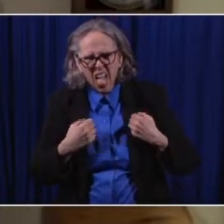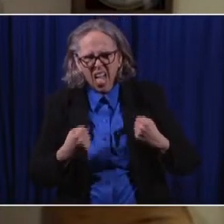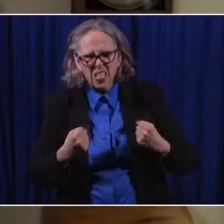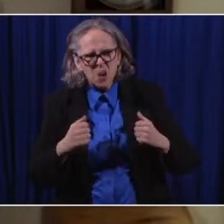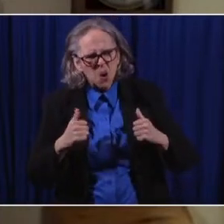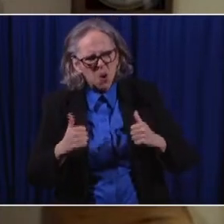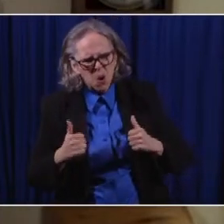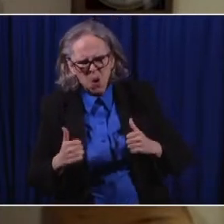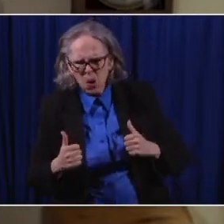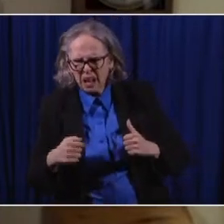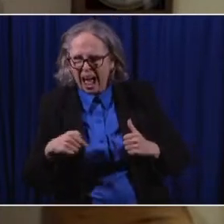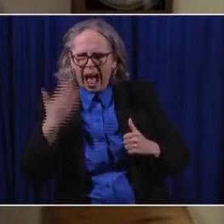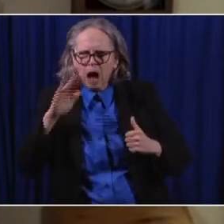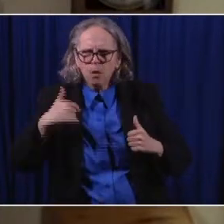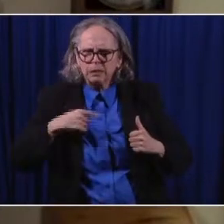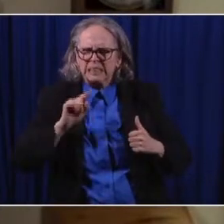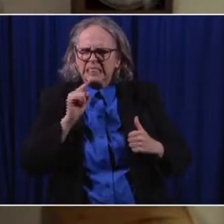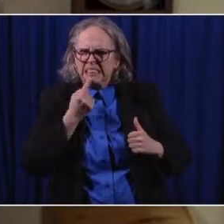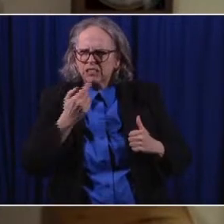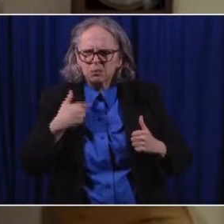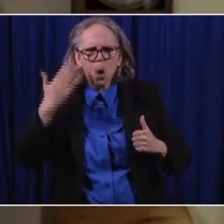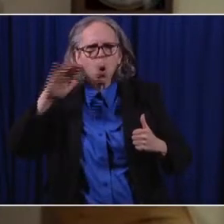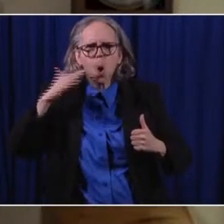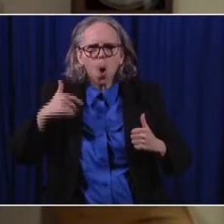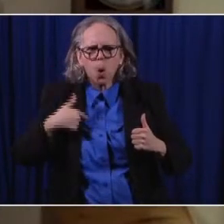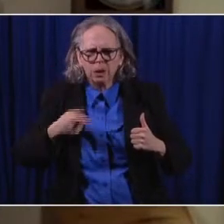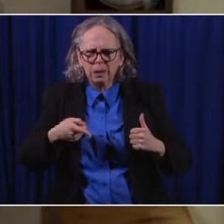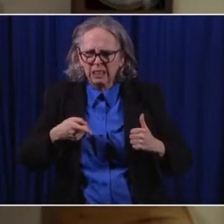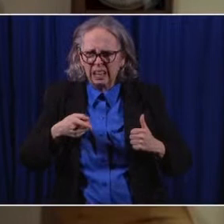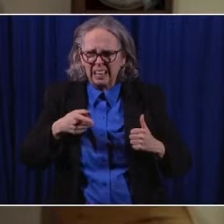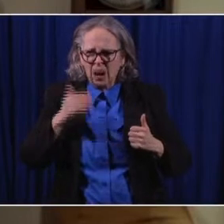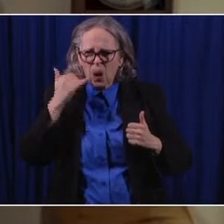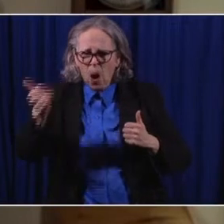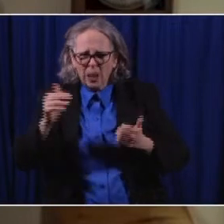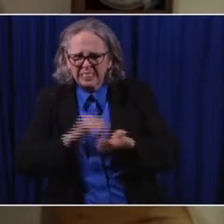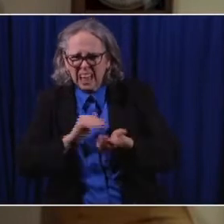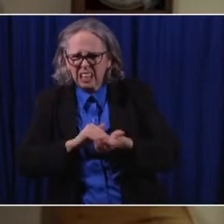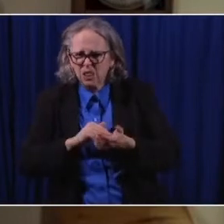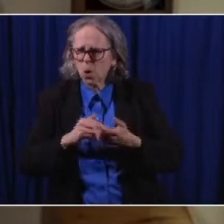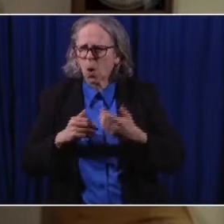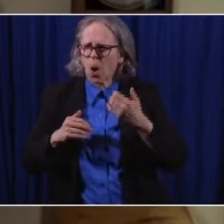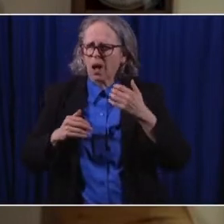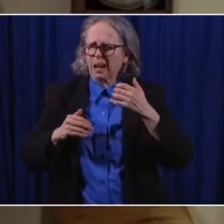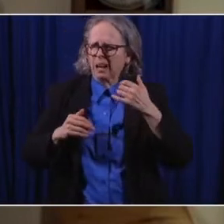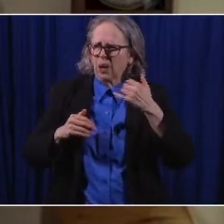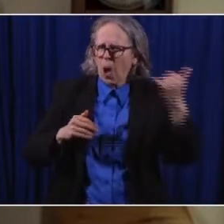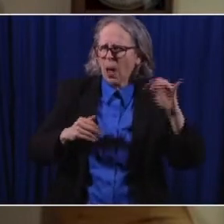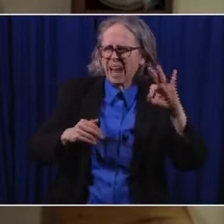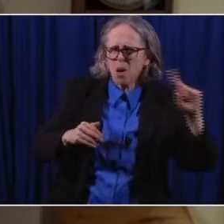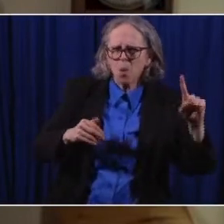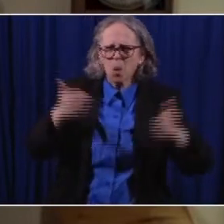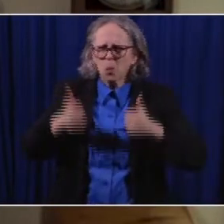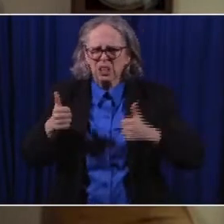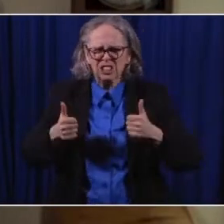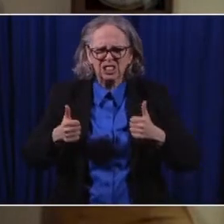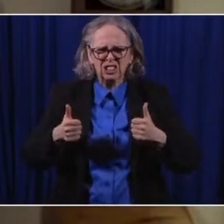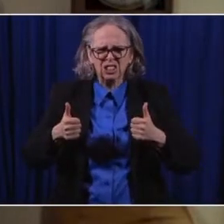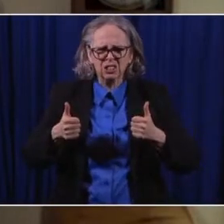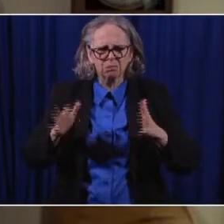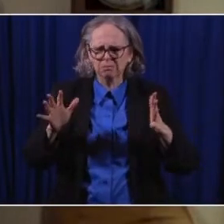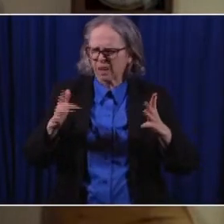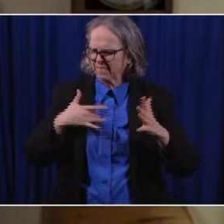enough to maybe either call my doctor or to call 911? What's the alarm that goes off?